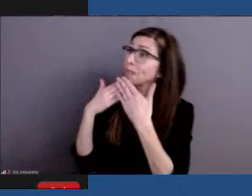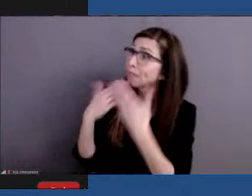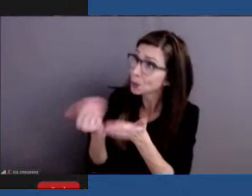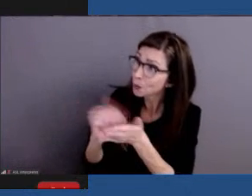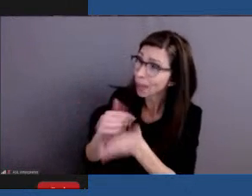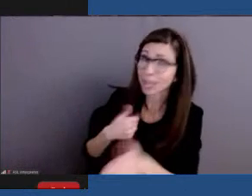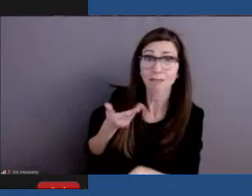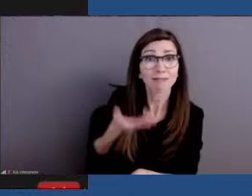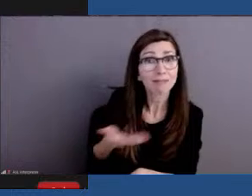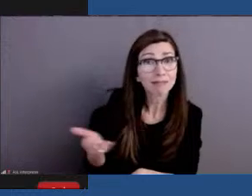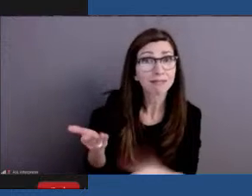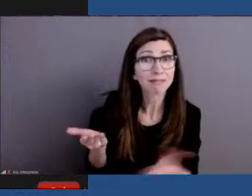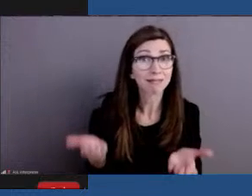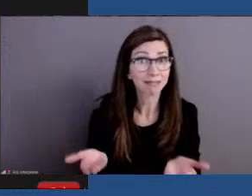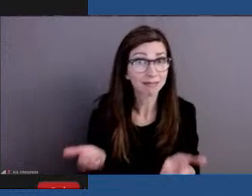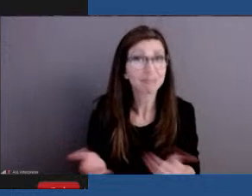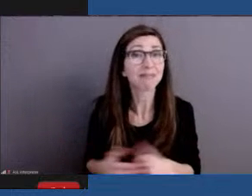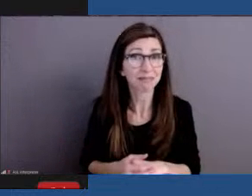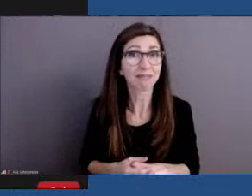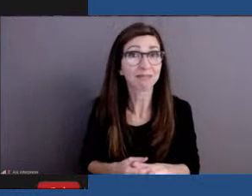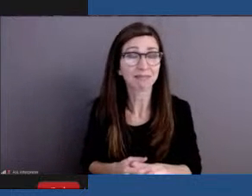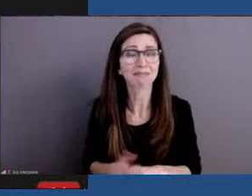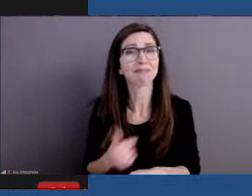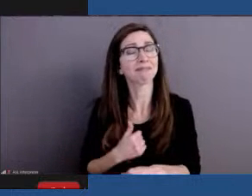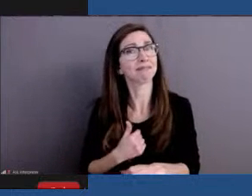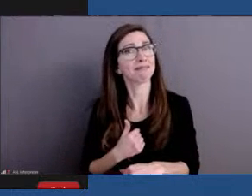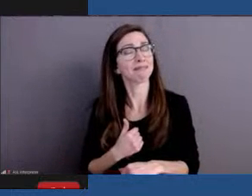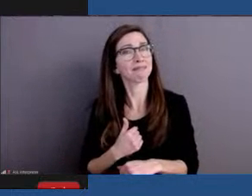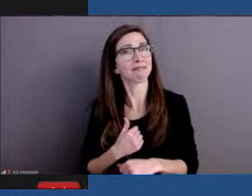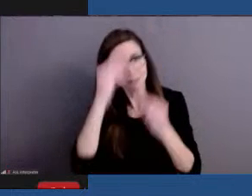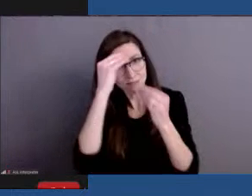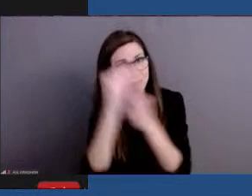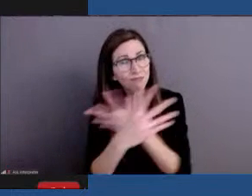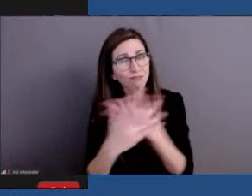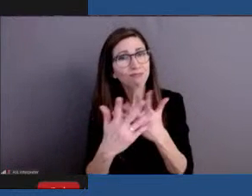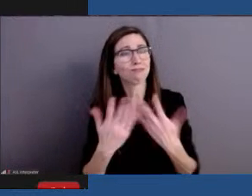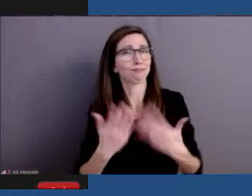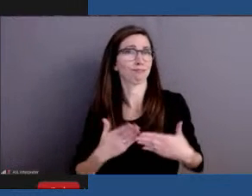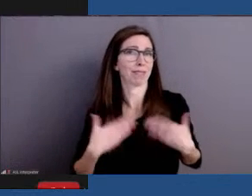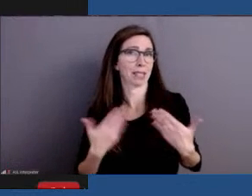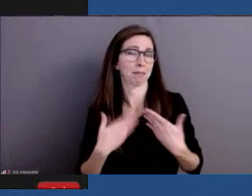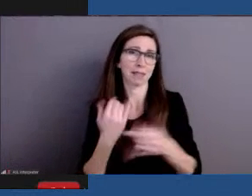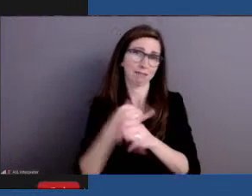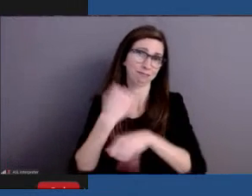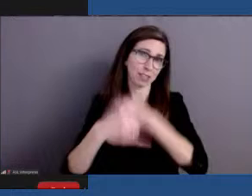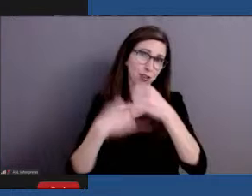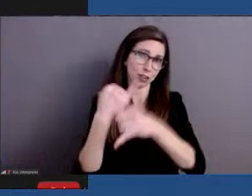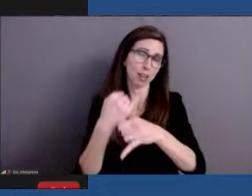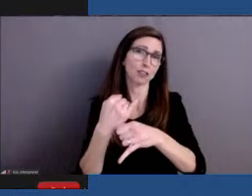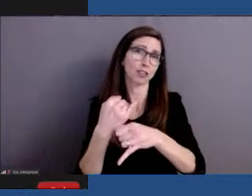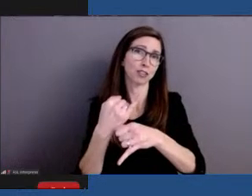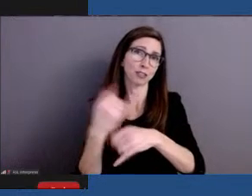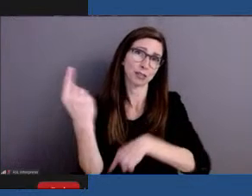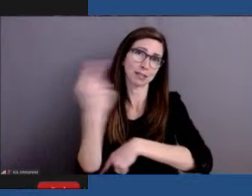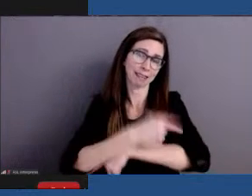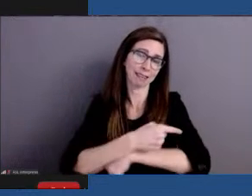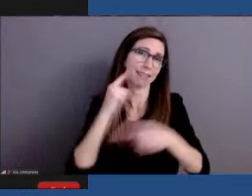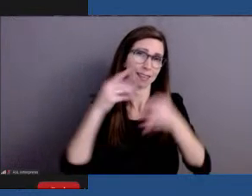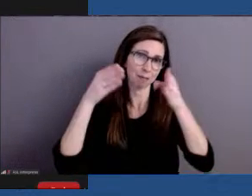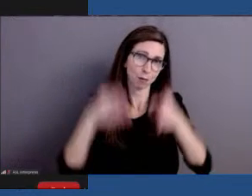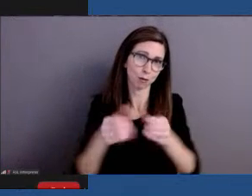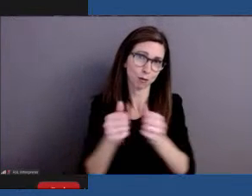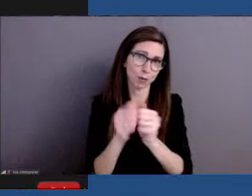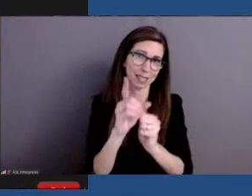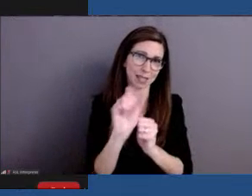and I wish everybody a great day on this International Day of Persons with Disabilities.